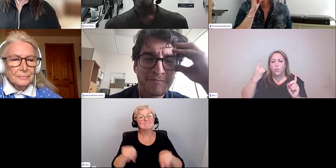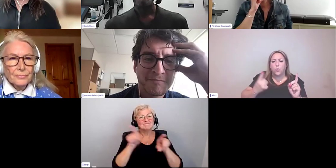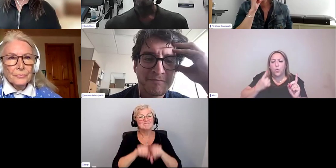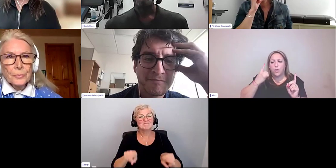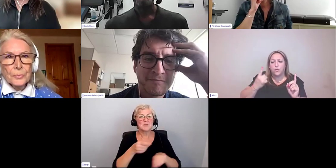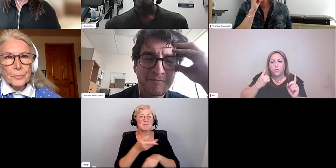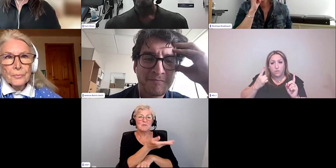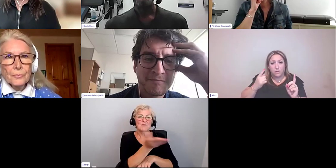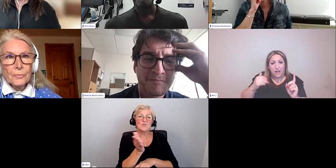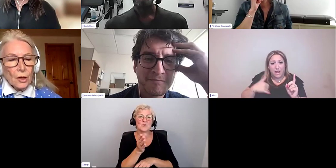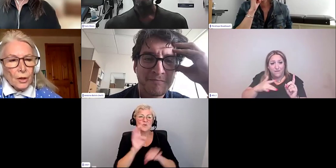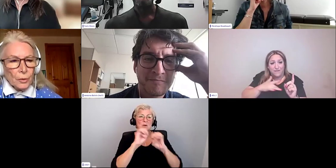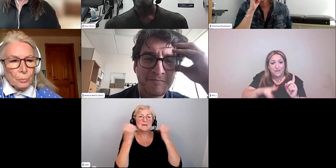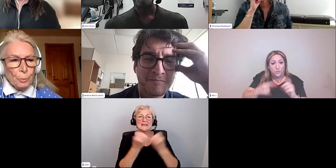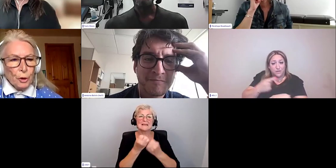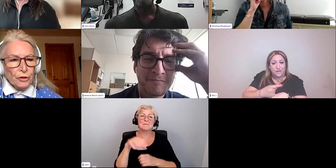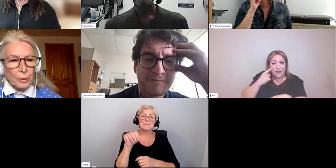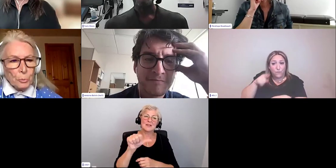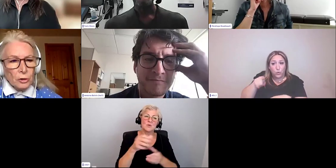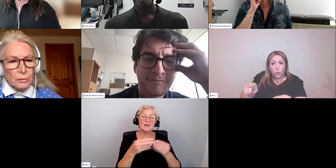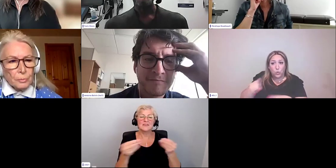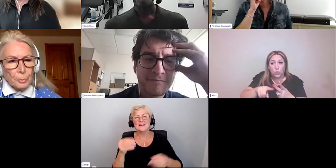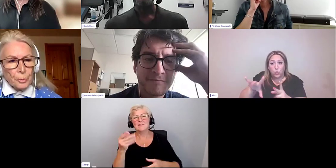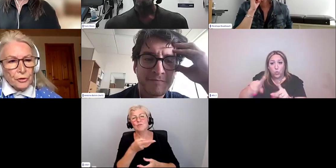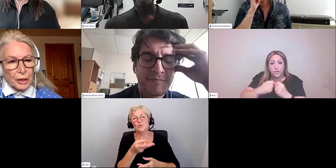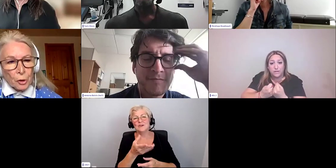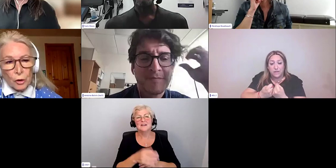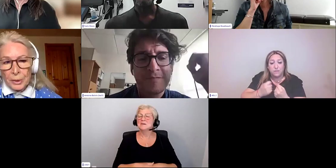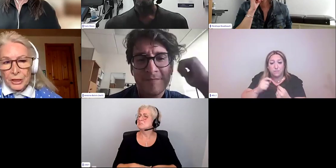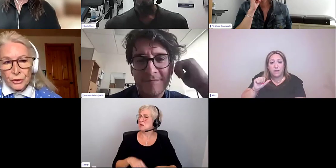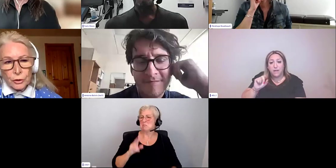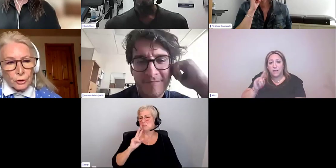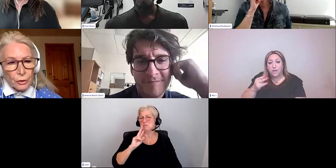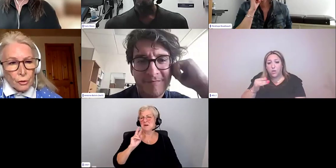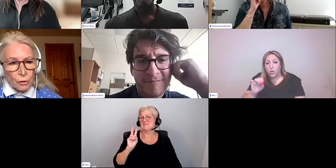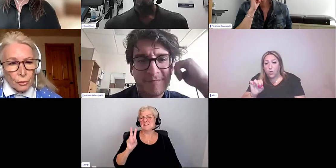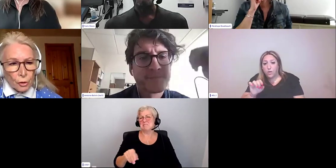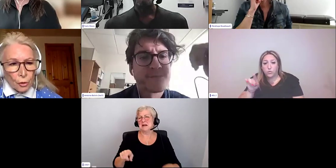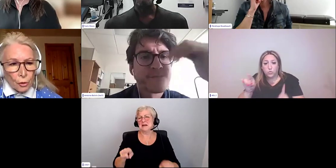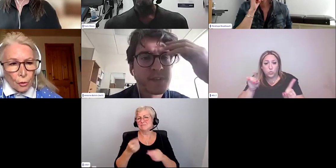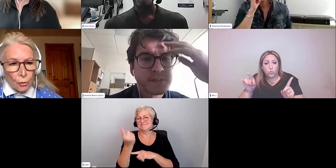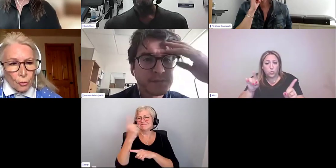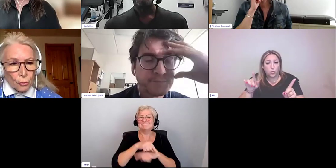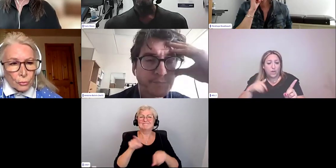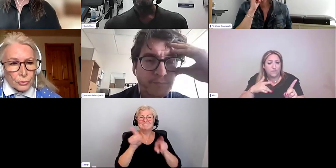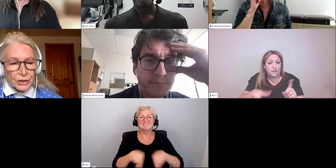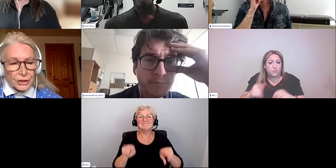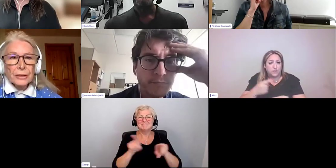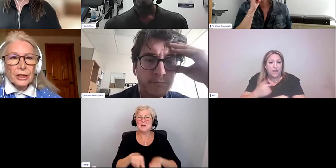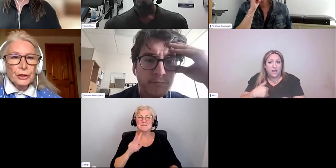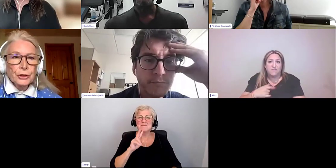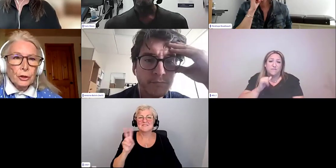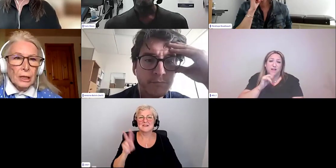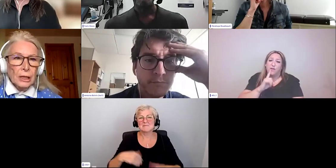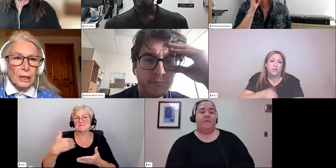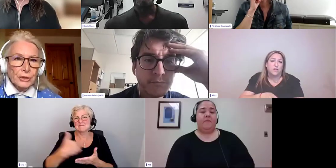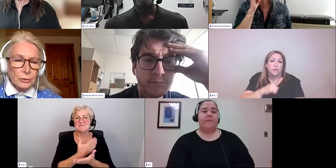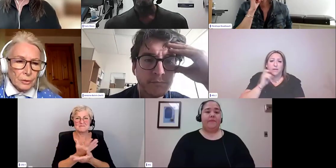is there a typical day for you in your team, Antoine and you? Not really. Not really,